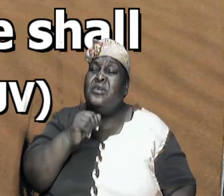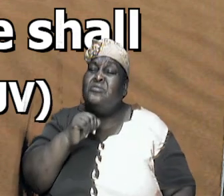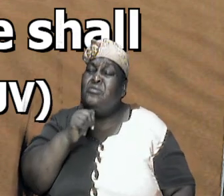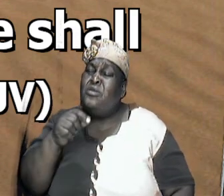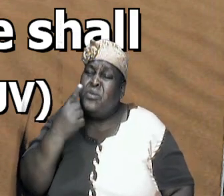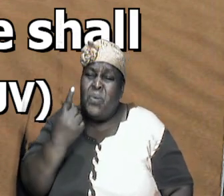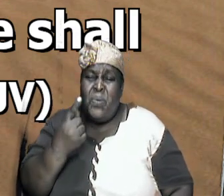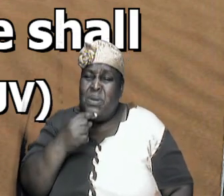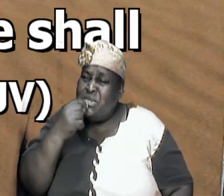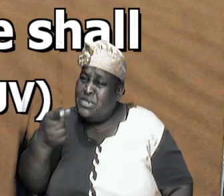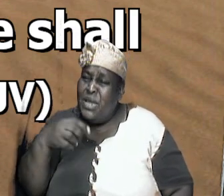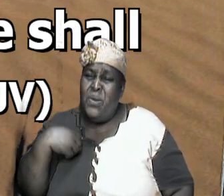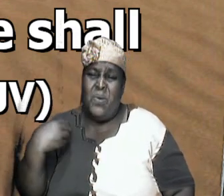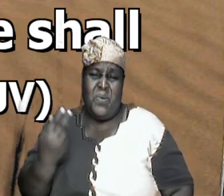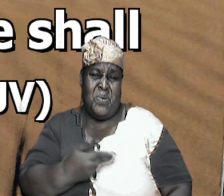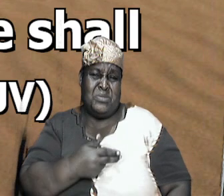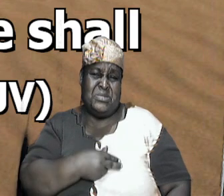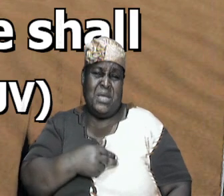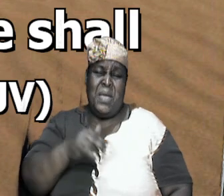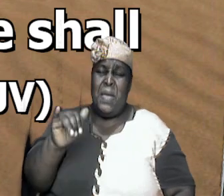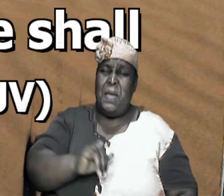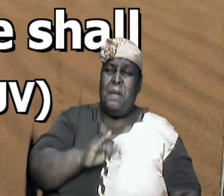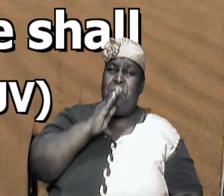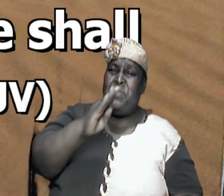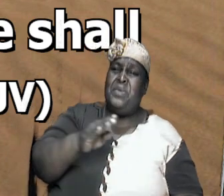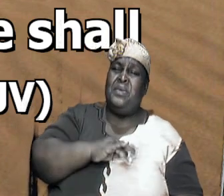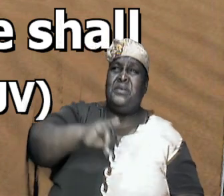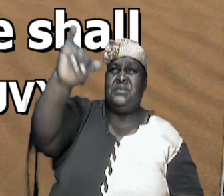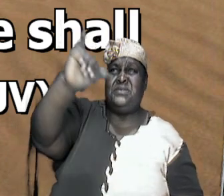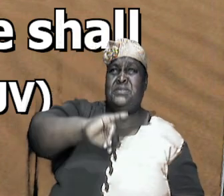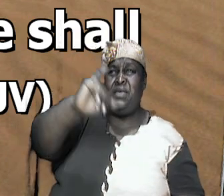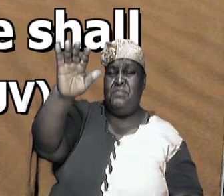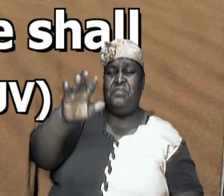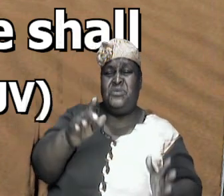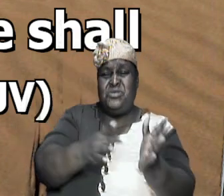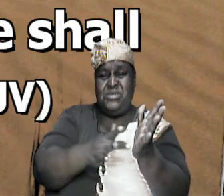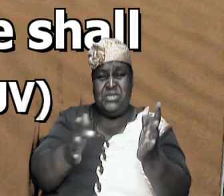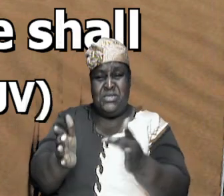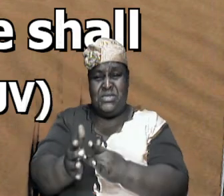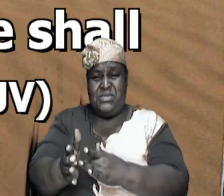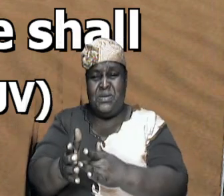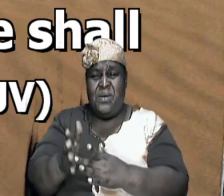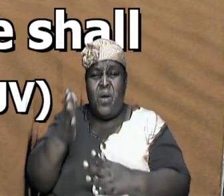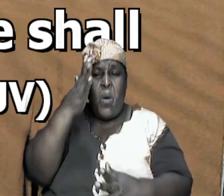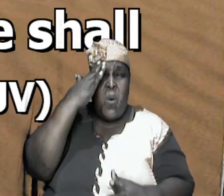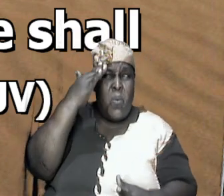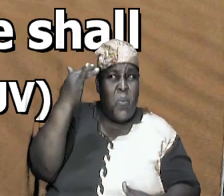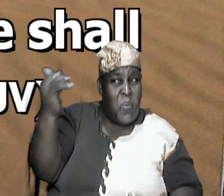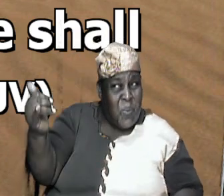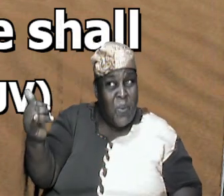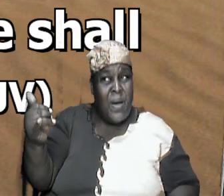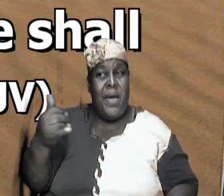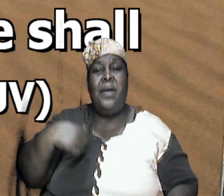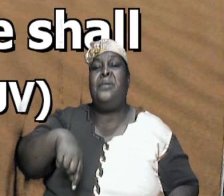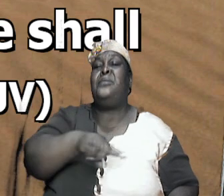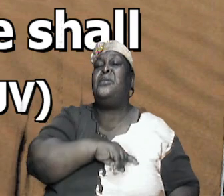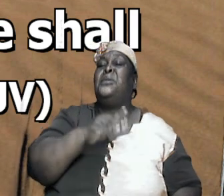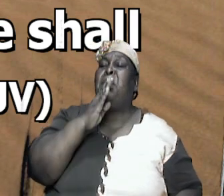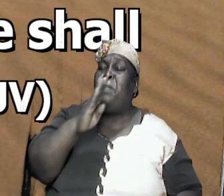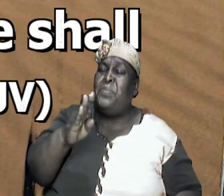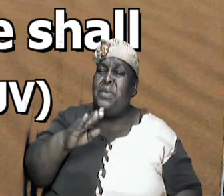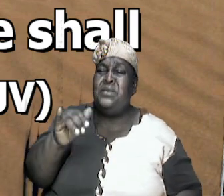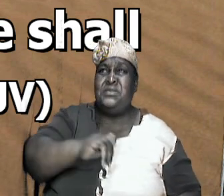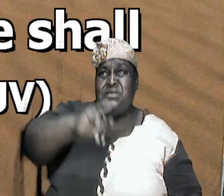or tell us that we are going to be like him, but he tells us why we are going to be like him. Look